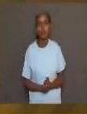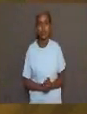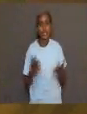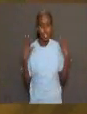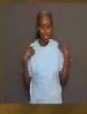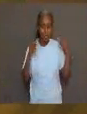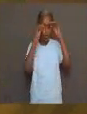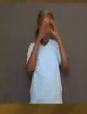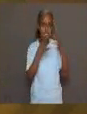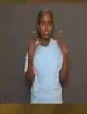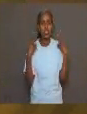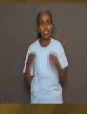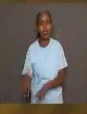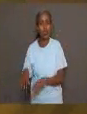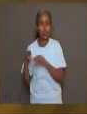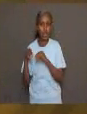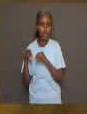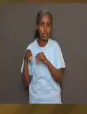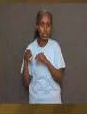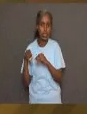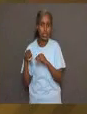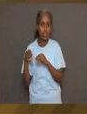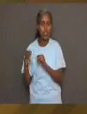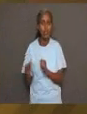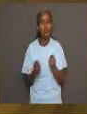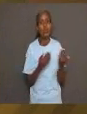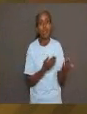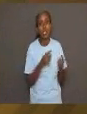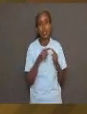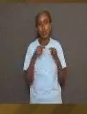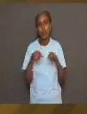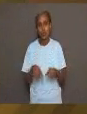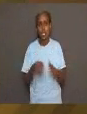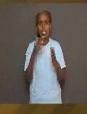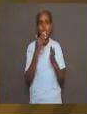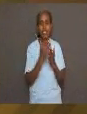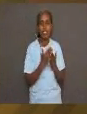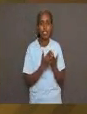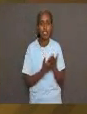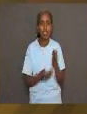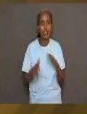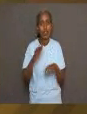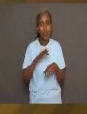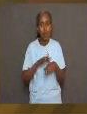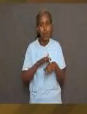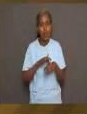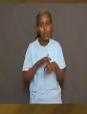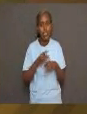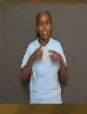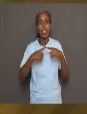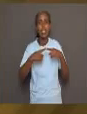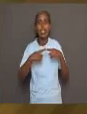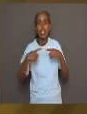Hello, teacher. Hello, students. Welcome to today's lesson on